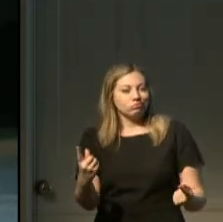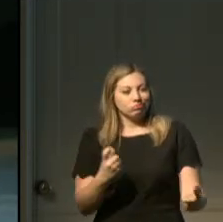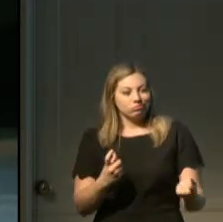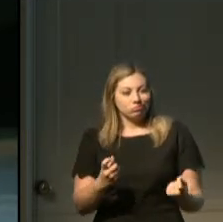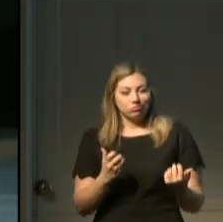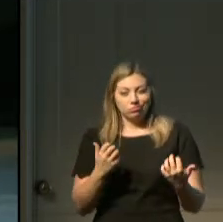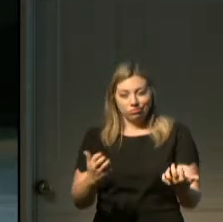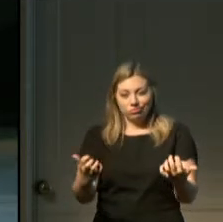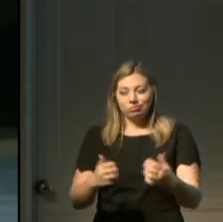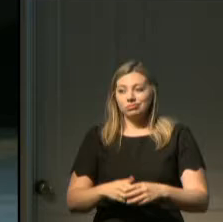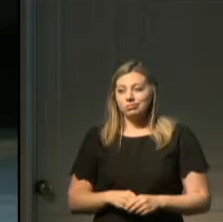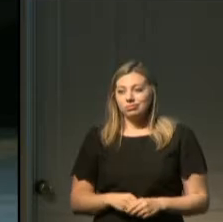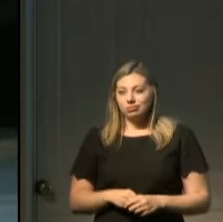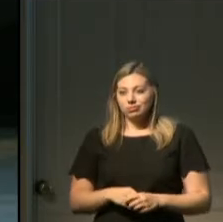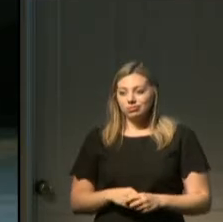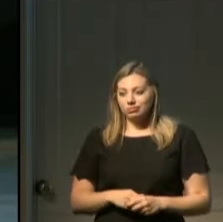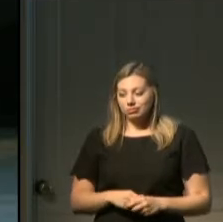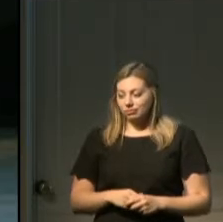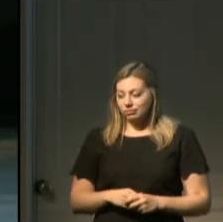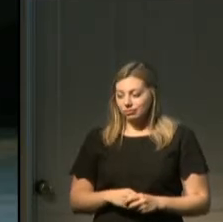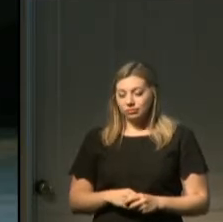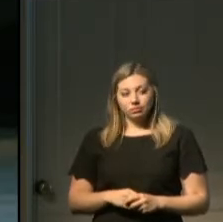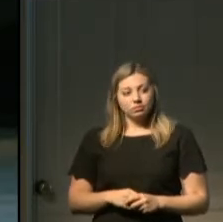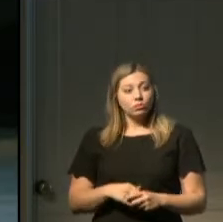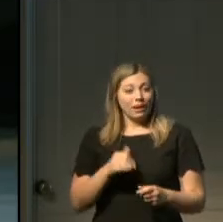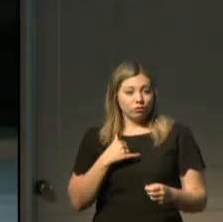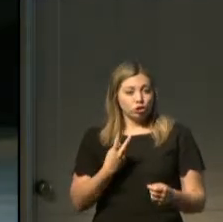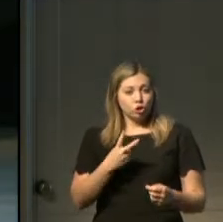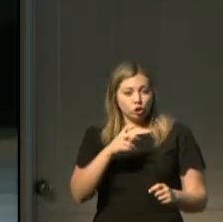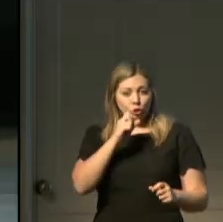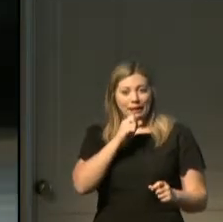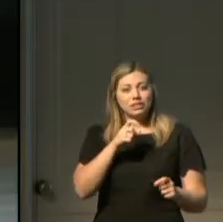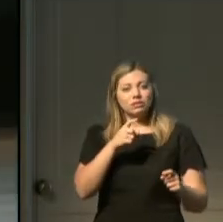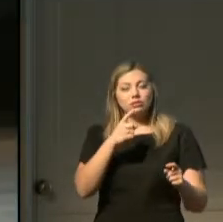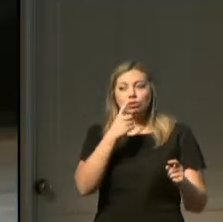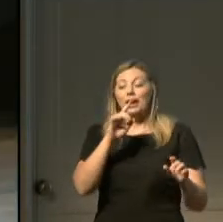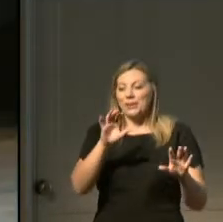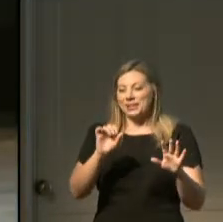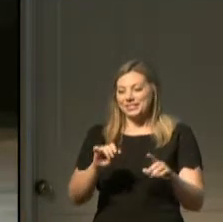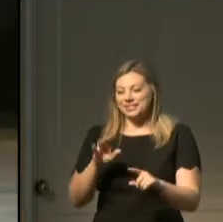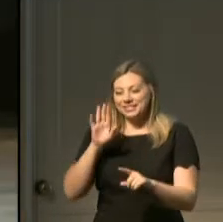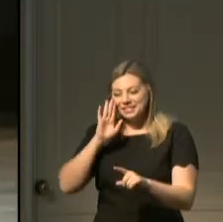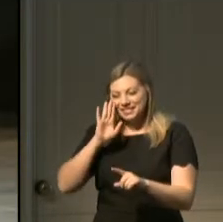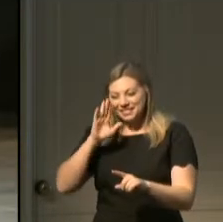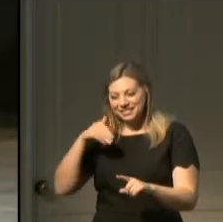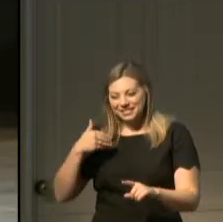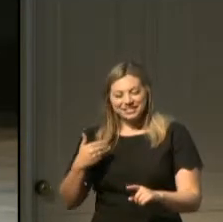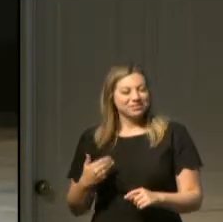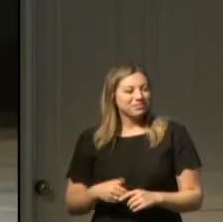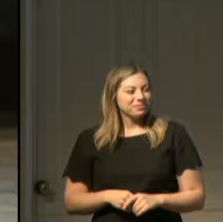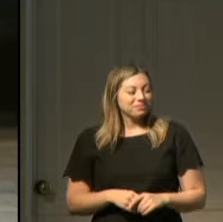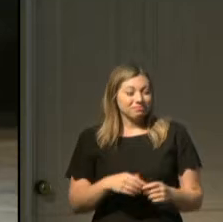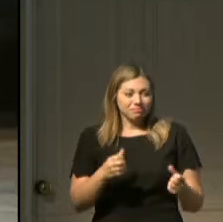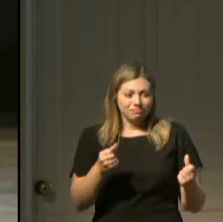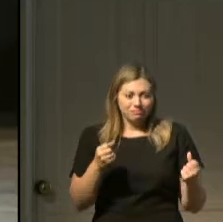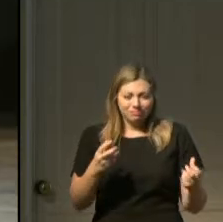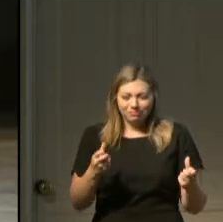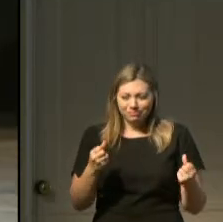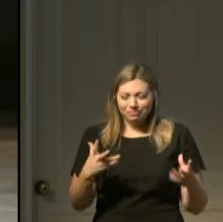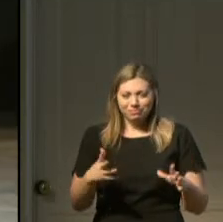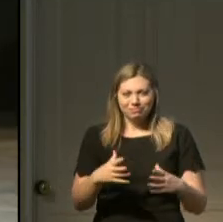the audience. Do the mics work? Oh, they do. Great. Hi. So there's so many amazing